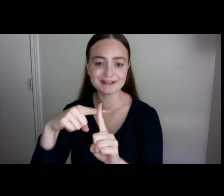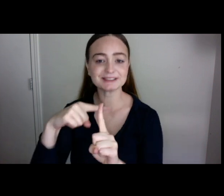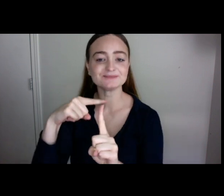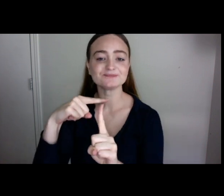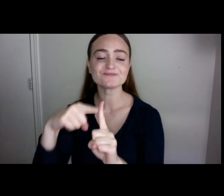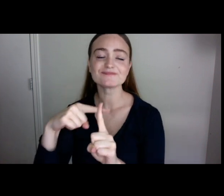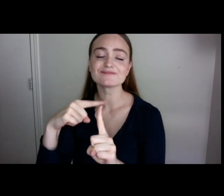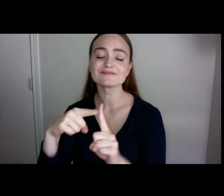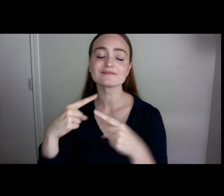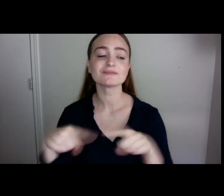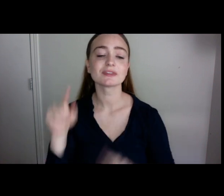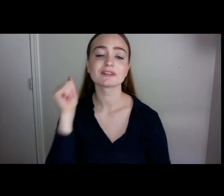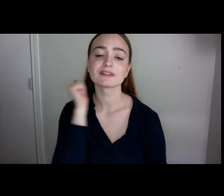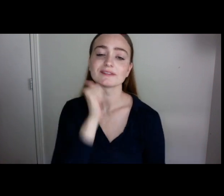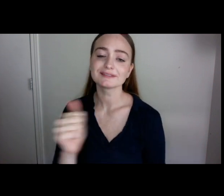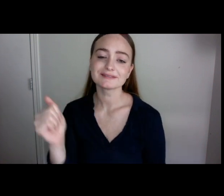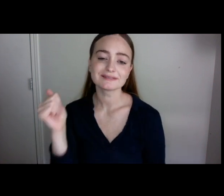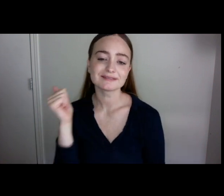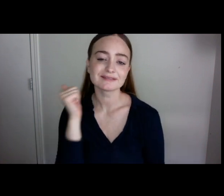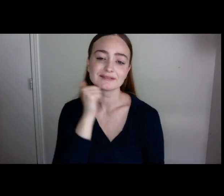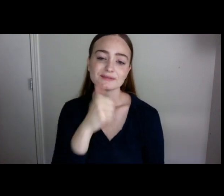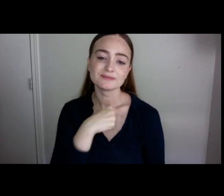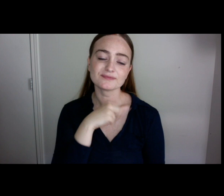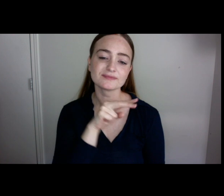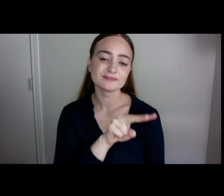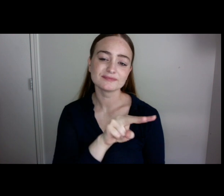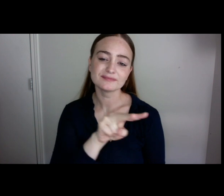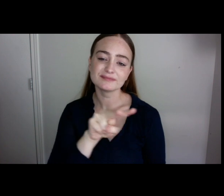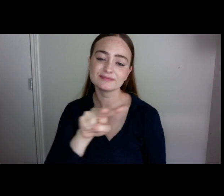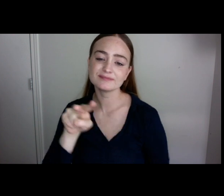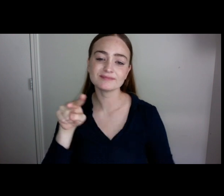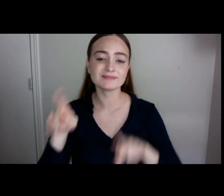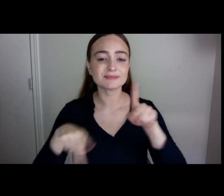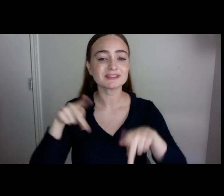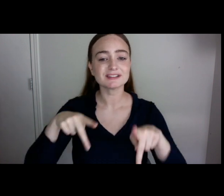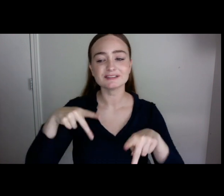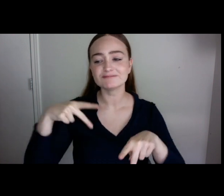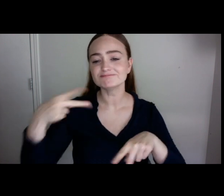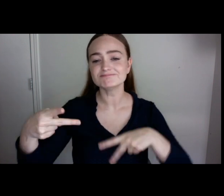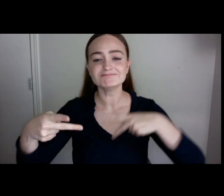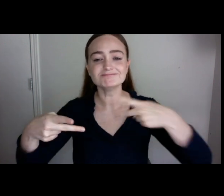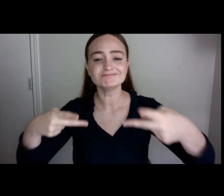an arm's length. A cold, soulless, sad, metallic arm's length.